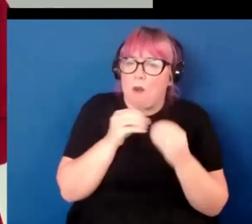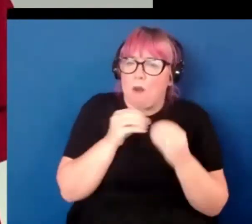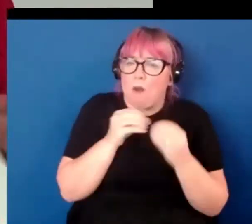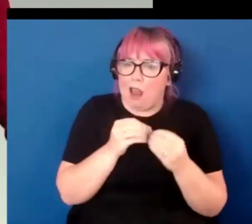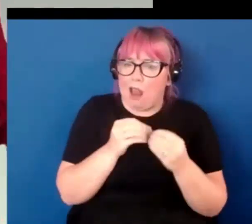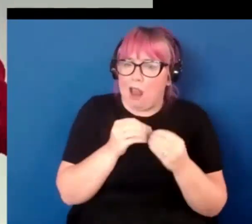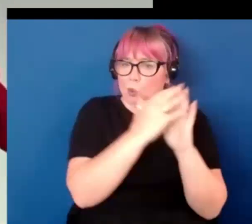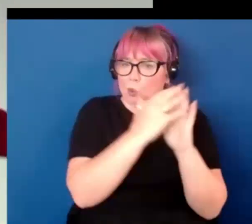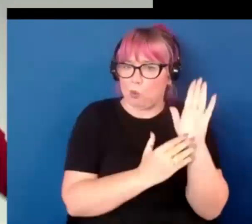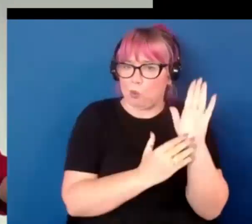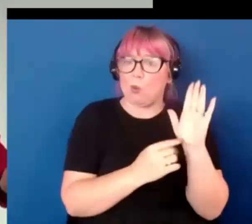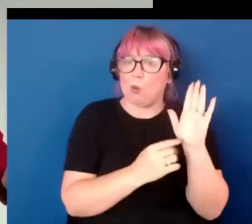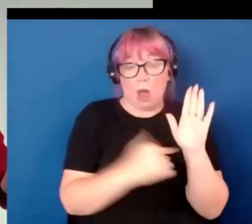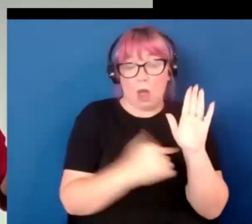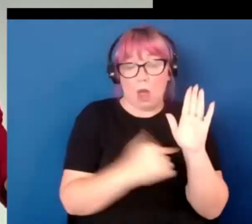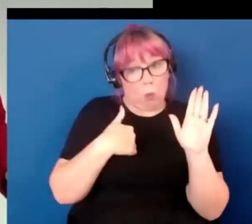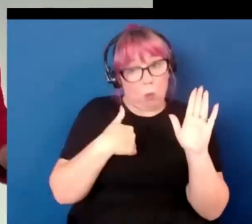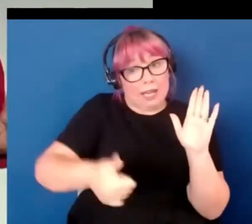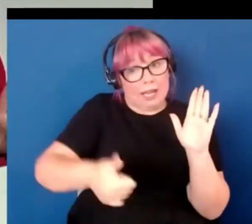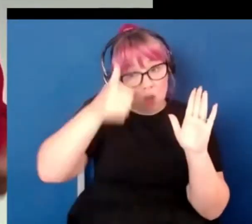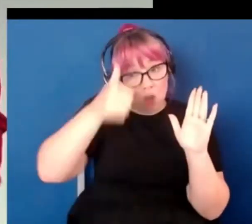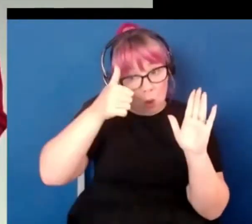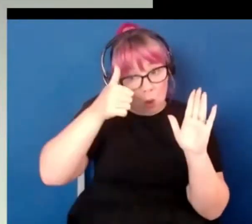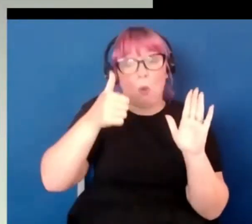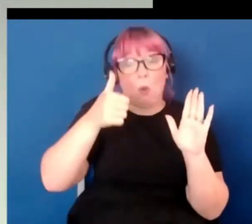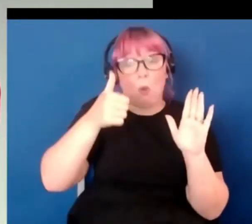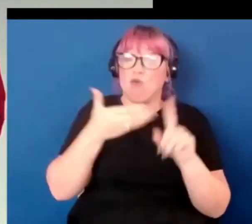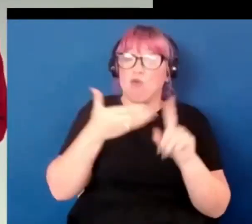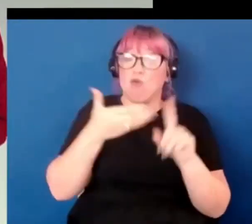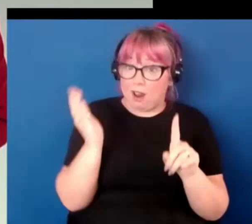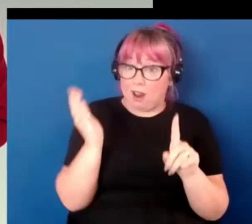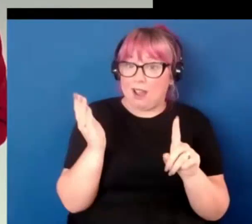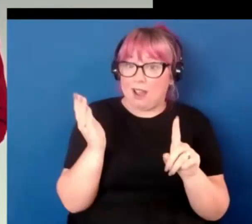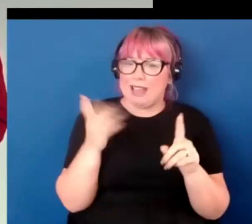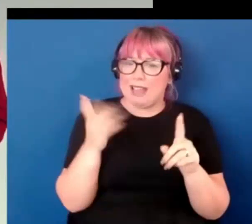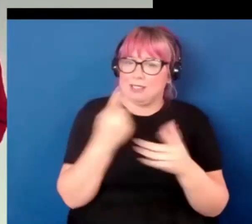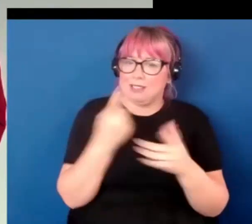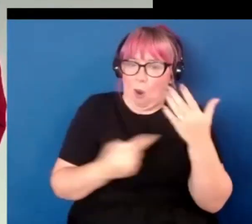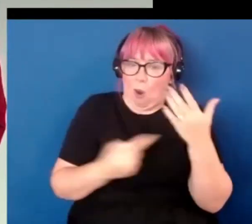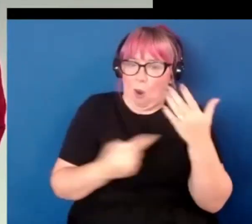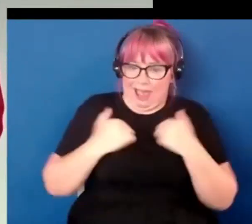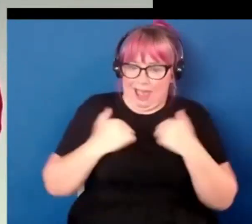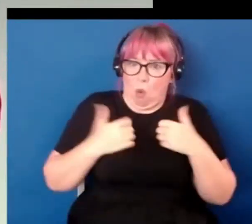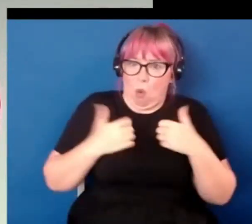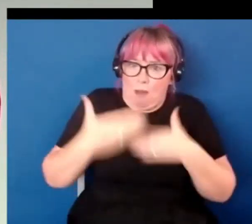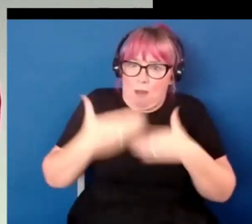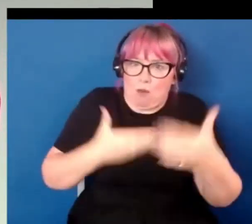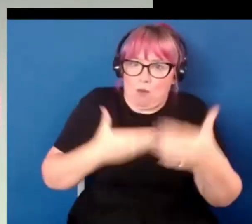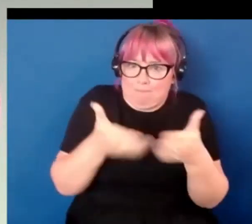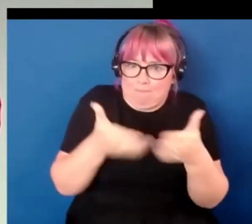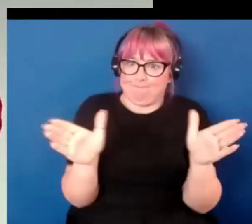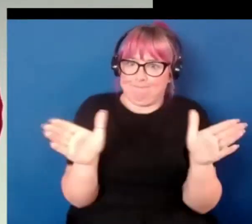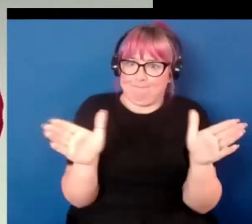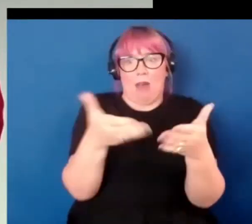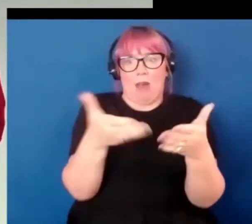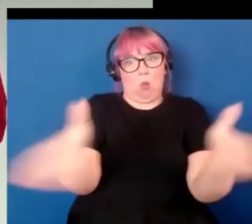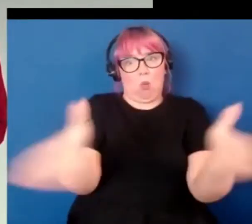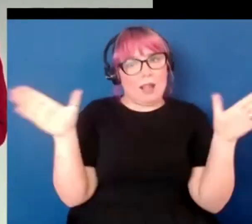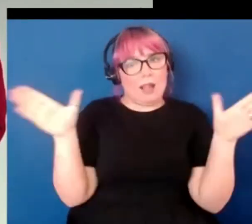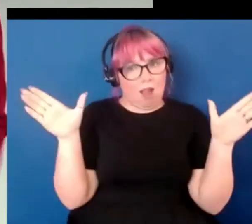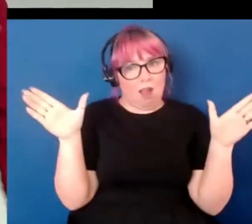political arm of a wider movement. And like our country, our party's history is also one of movements and